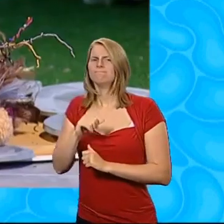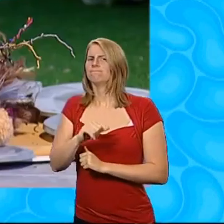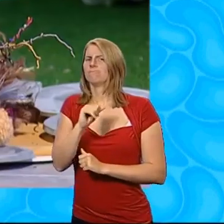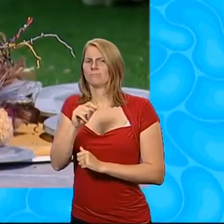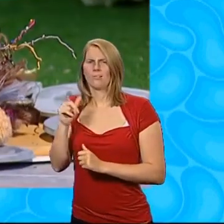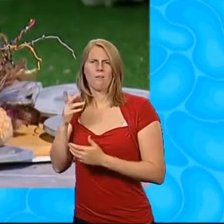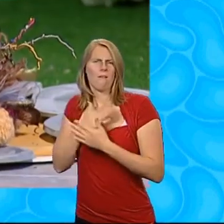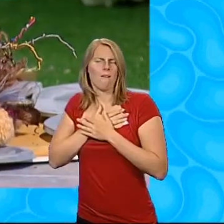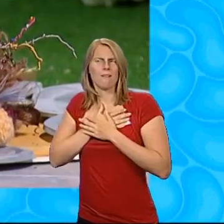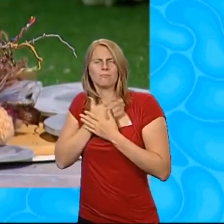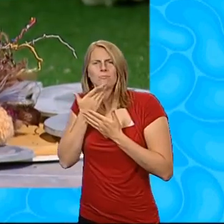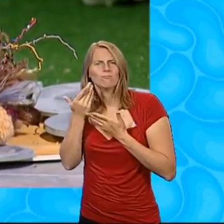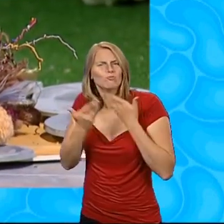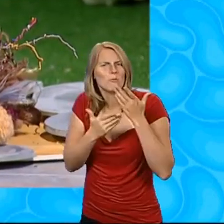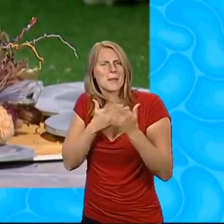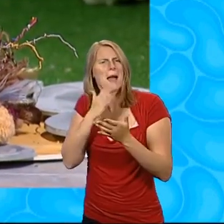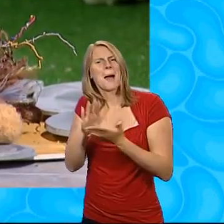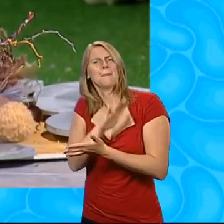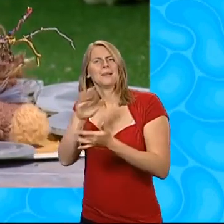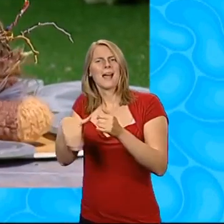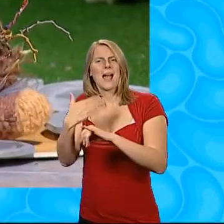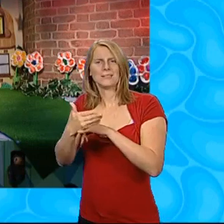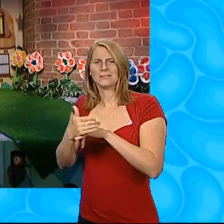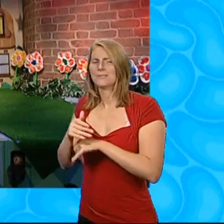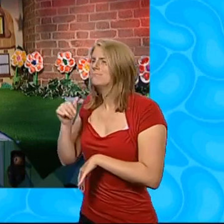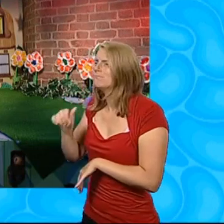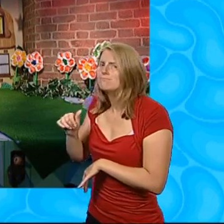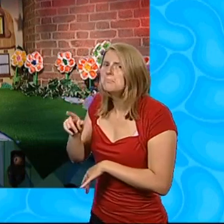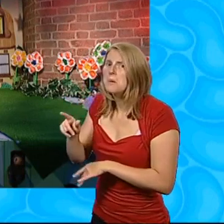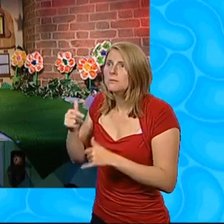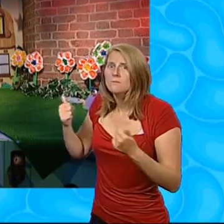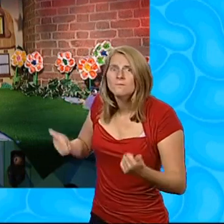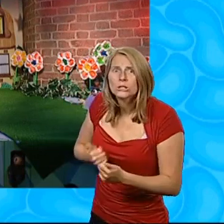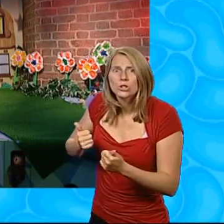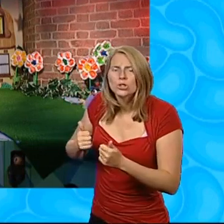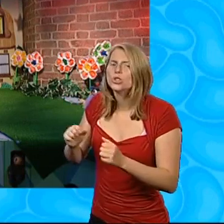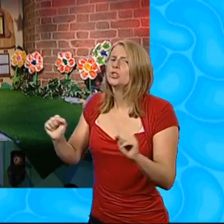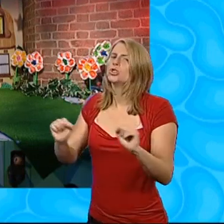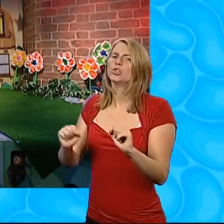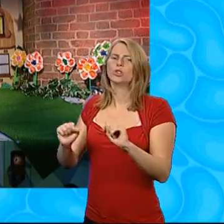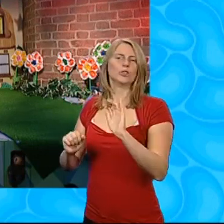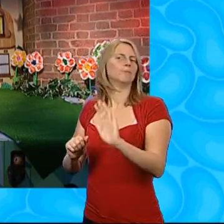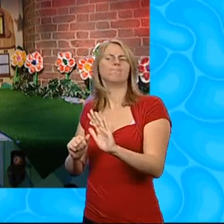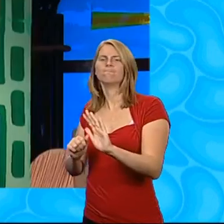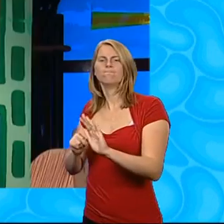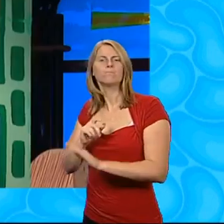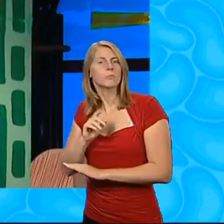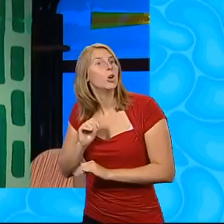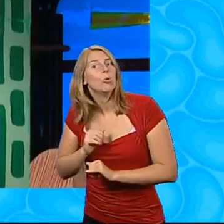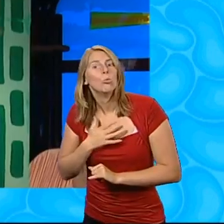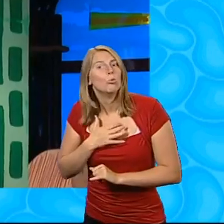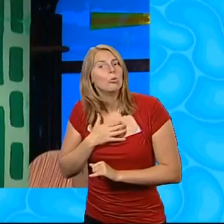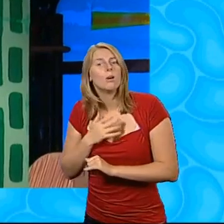love stories with a happy Yeah. ending. And I do. But that's not the ending. Oh. No, it's not,